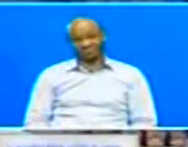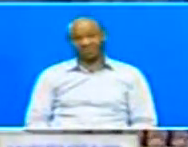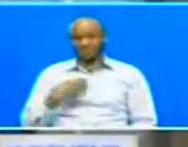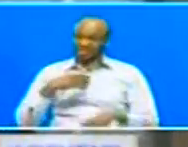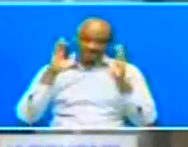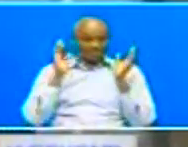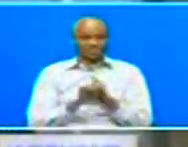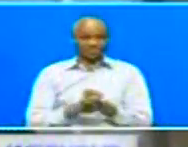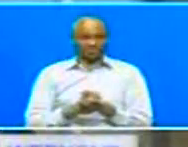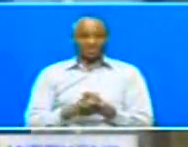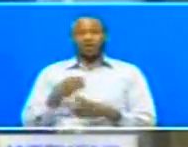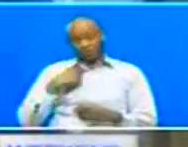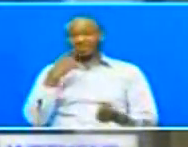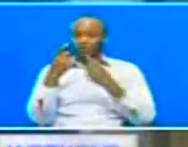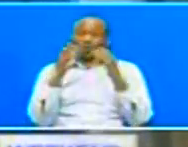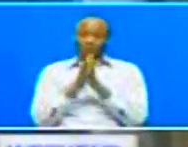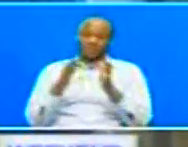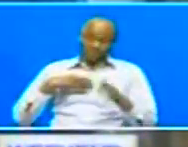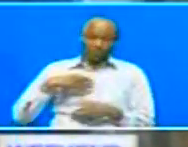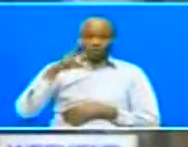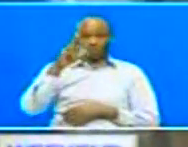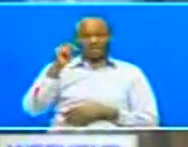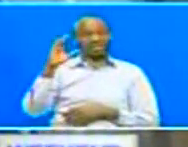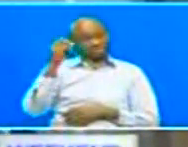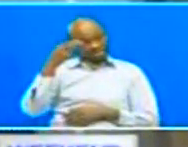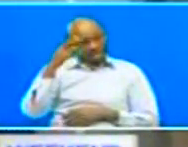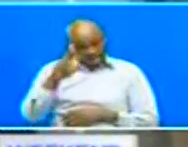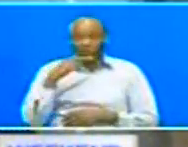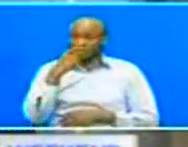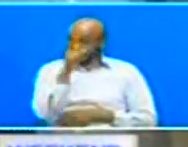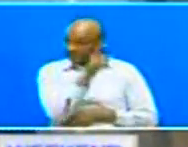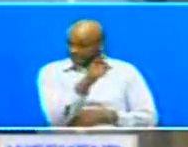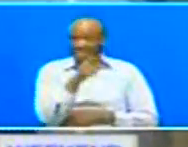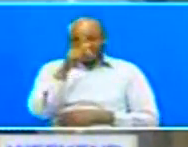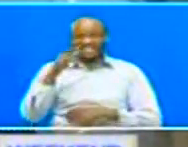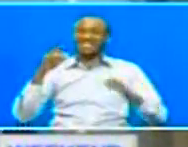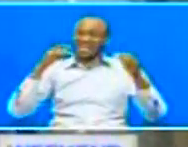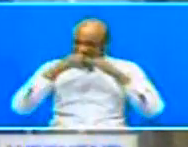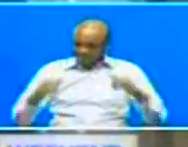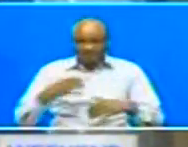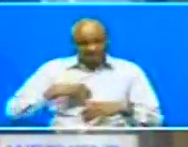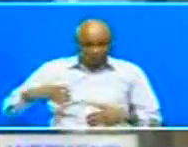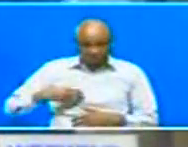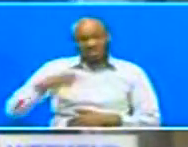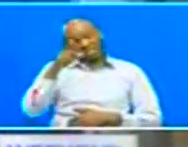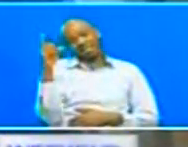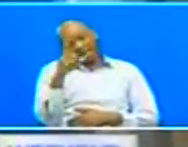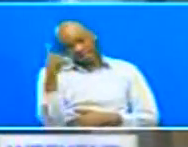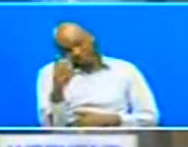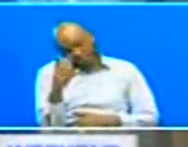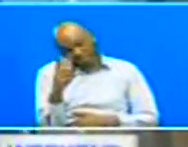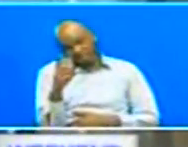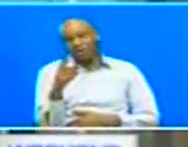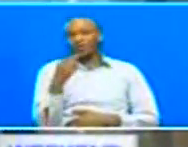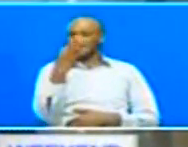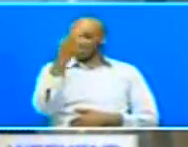I give up. Tumezungumza na watu wa UNHCR. Tumewaambia iyo kambi ambayo iko Dadaab